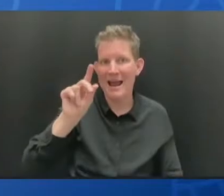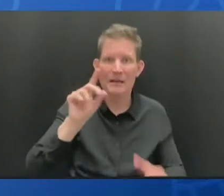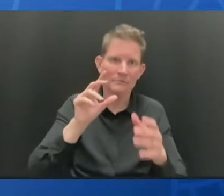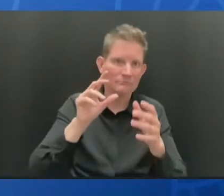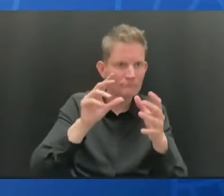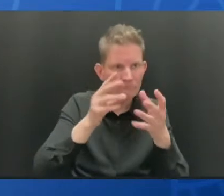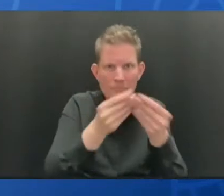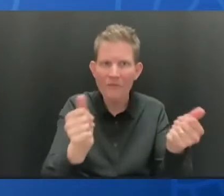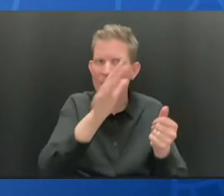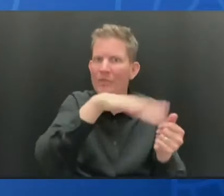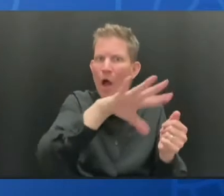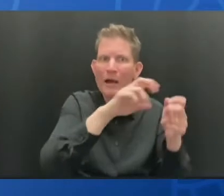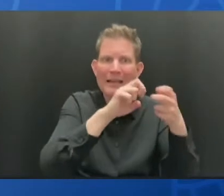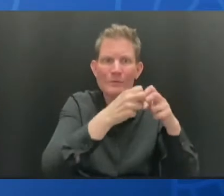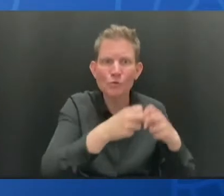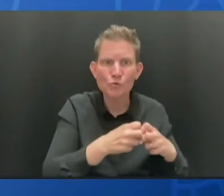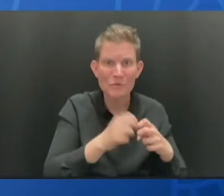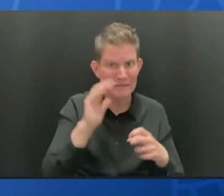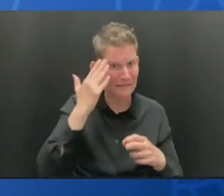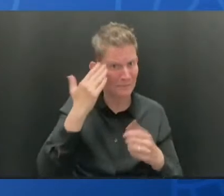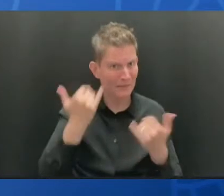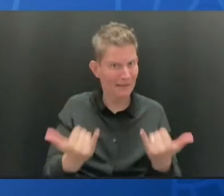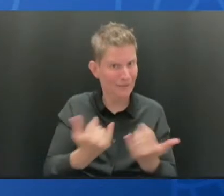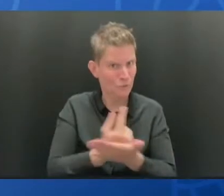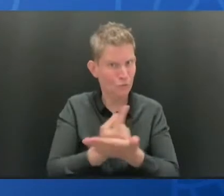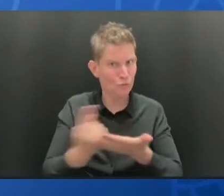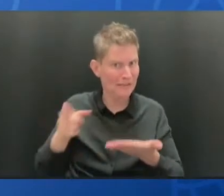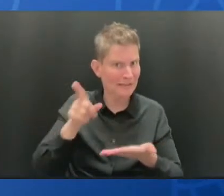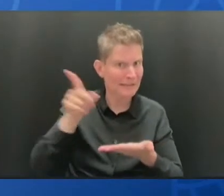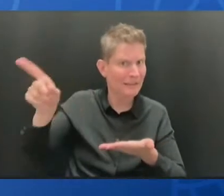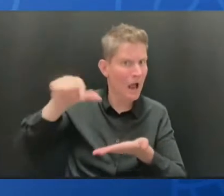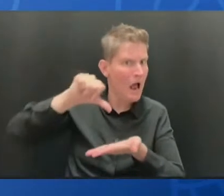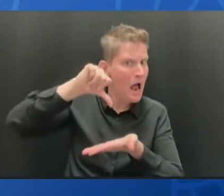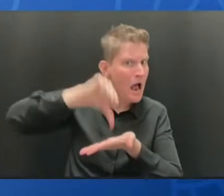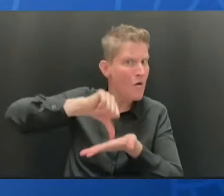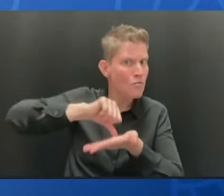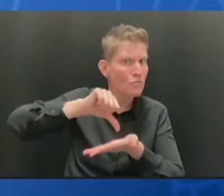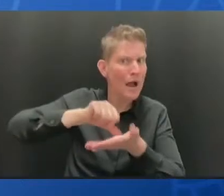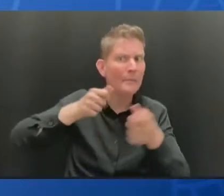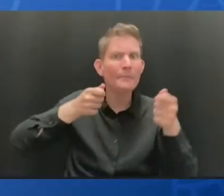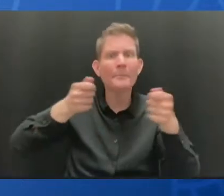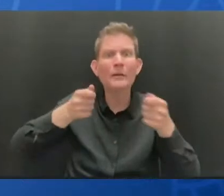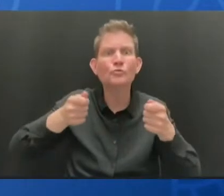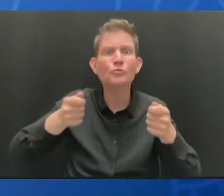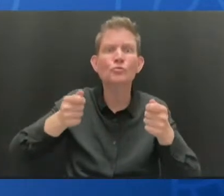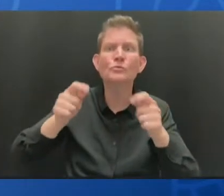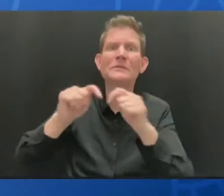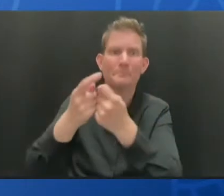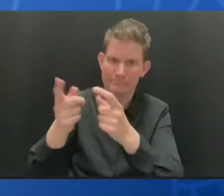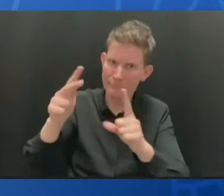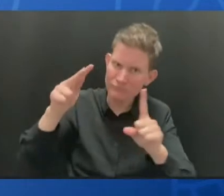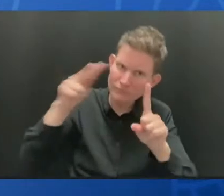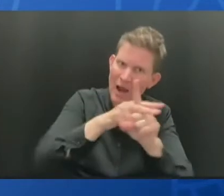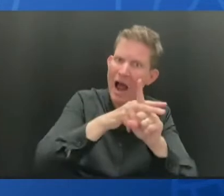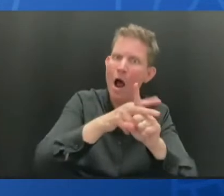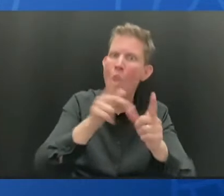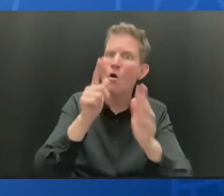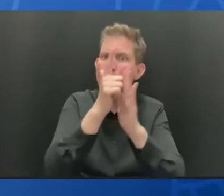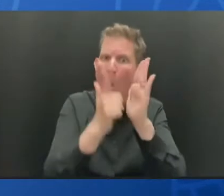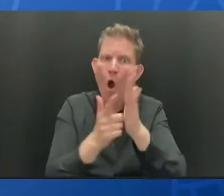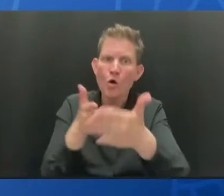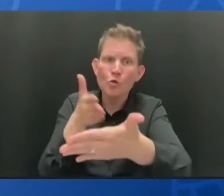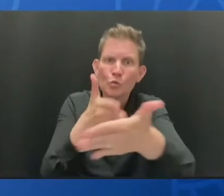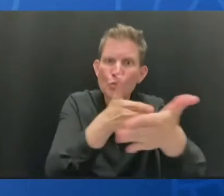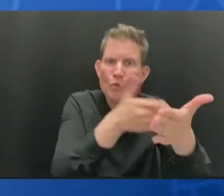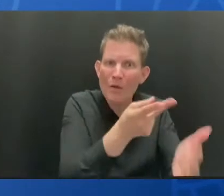oil ministry has filed lawsuits against the 2 deals with the American firms. So any reaction to that, and how this impacts